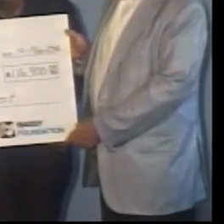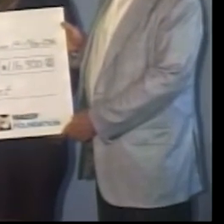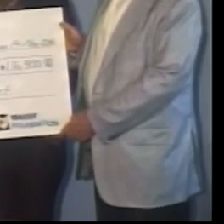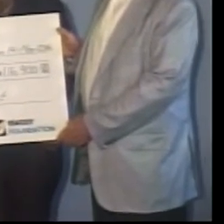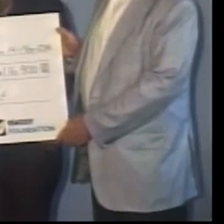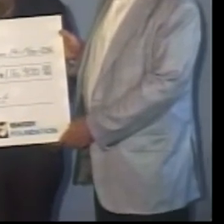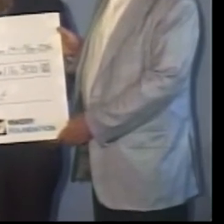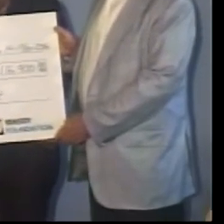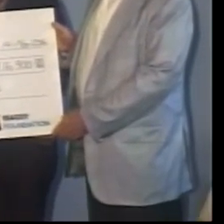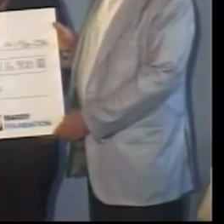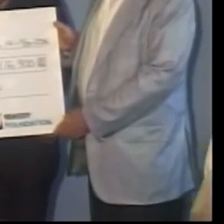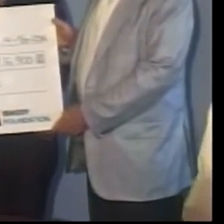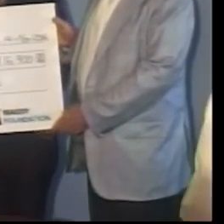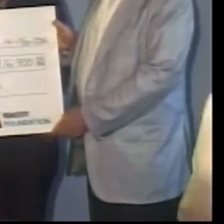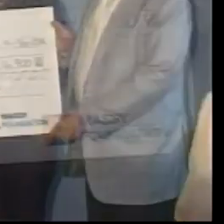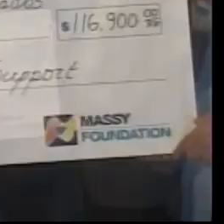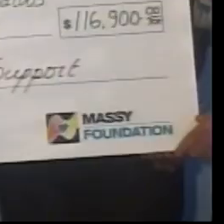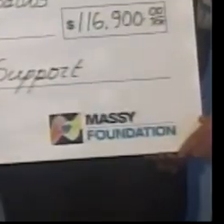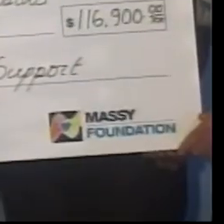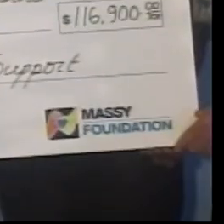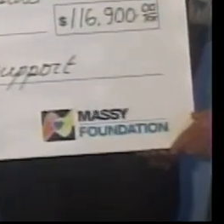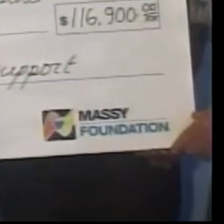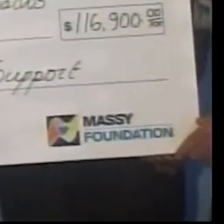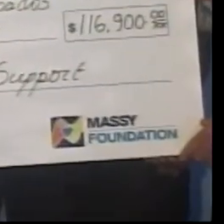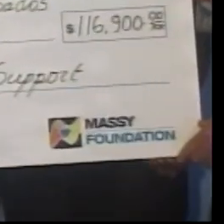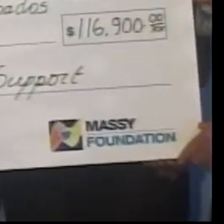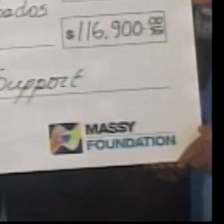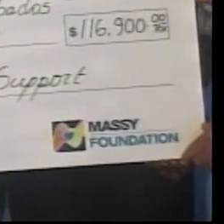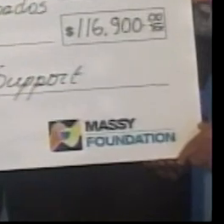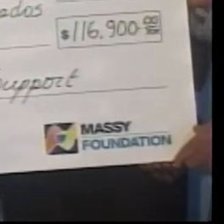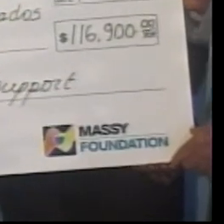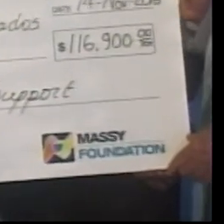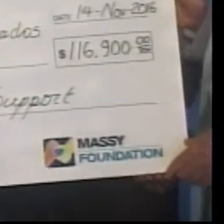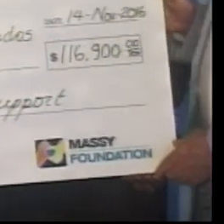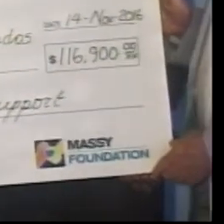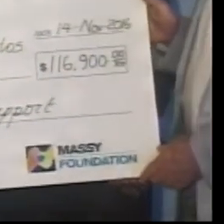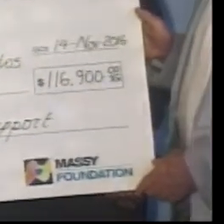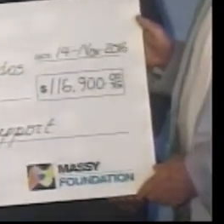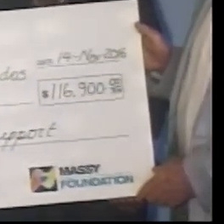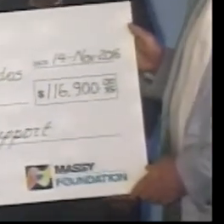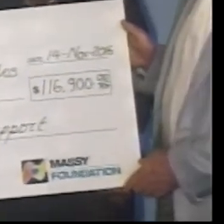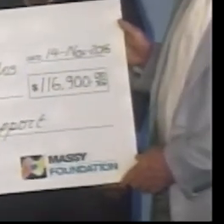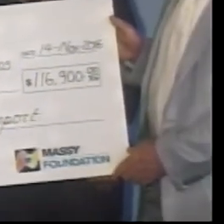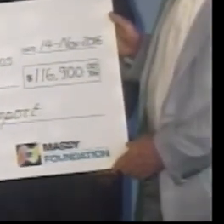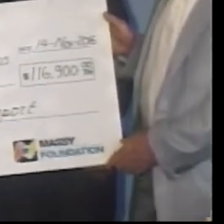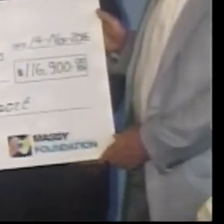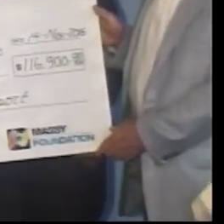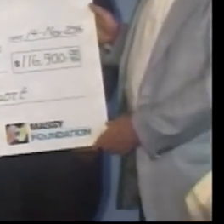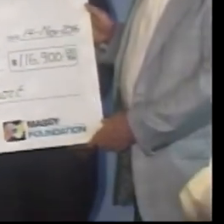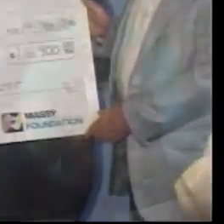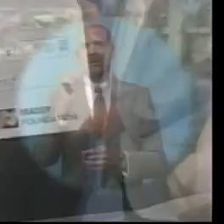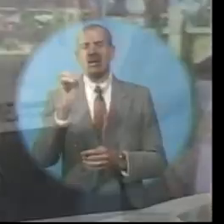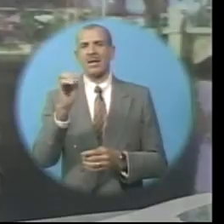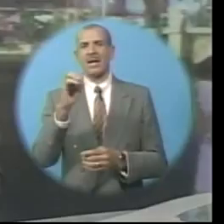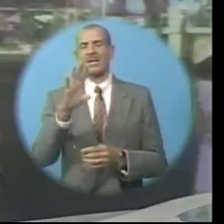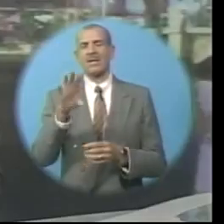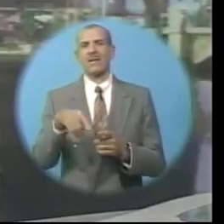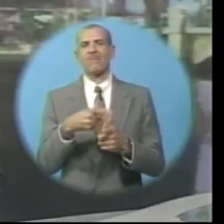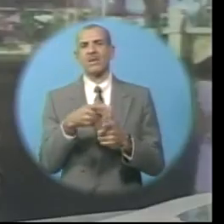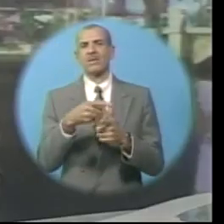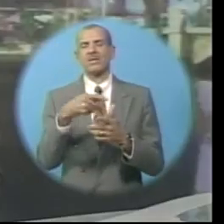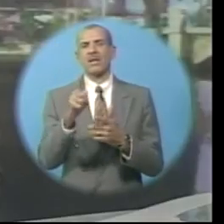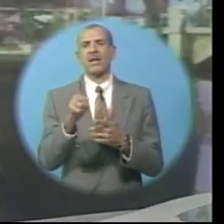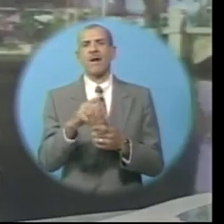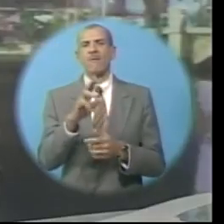$116,900 and presented a check for that amount to Chairman of the Trust, Robert Bork. The first initiative involves the purchase of